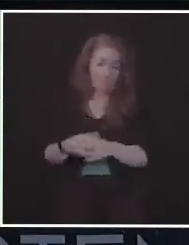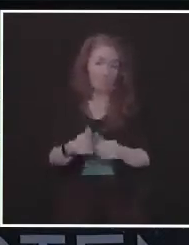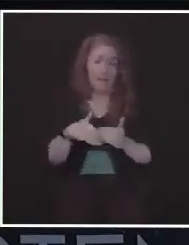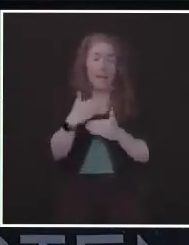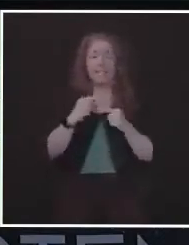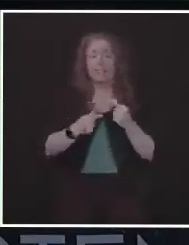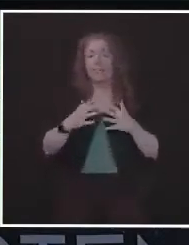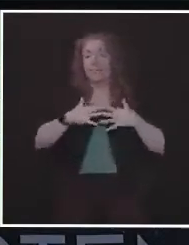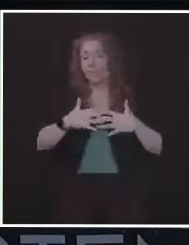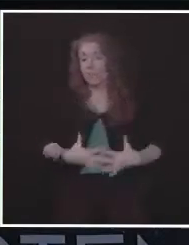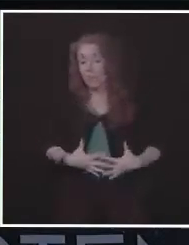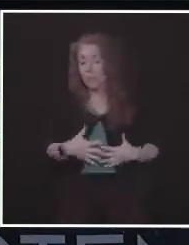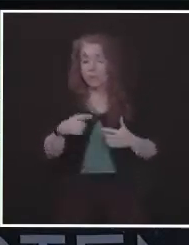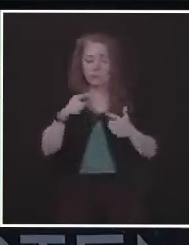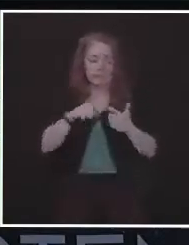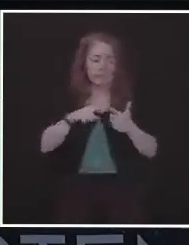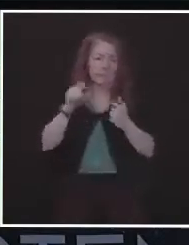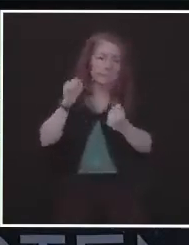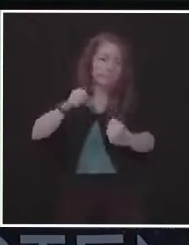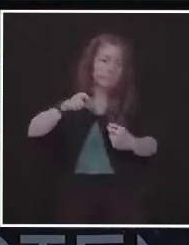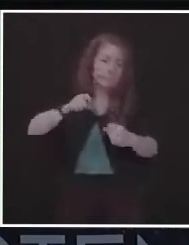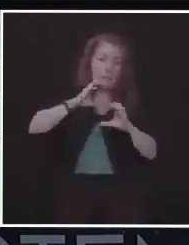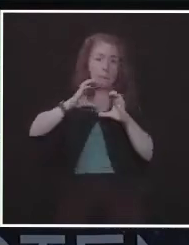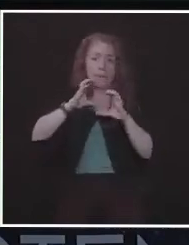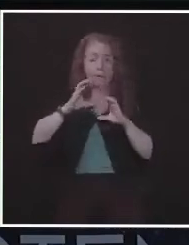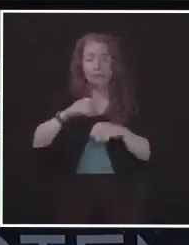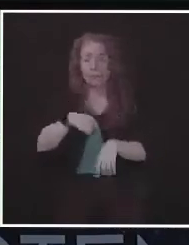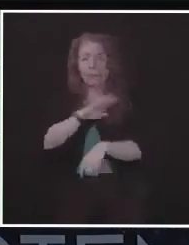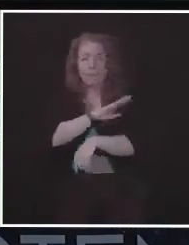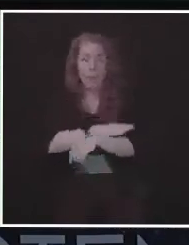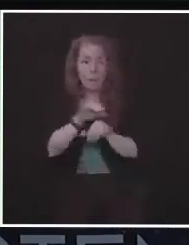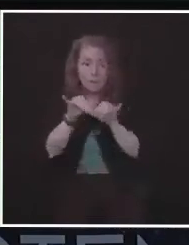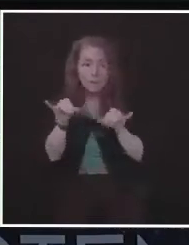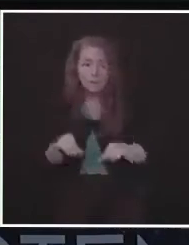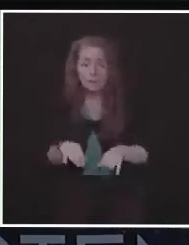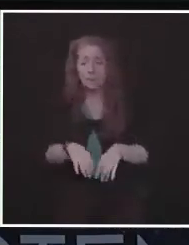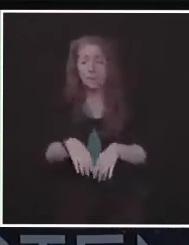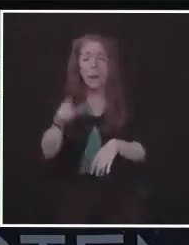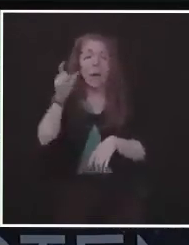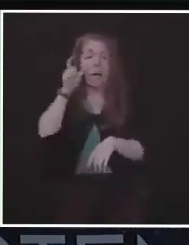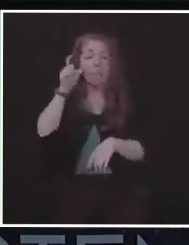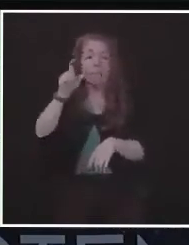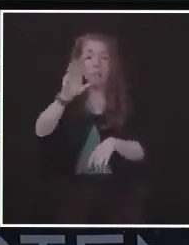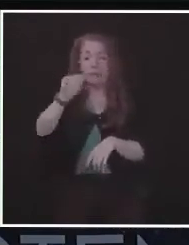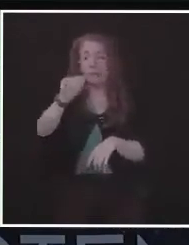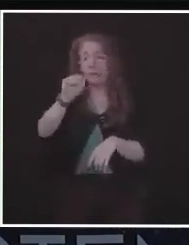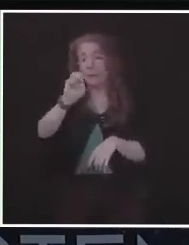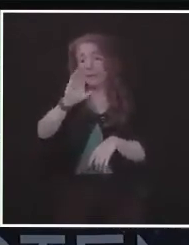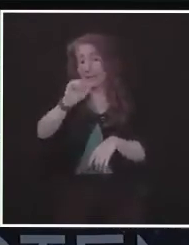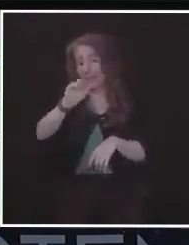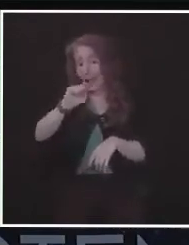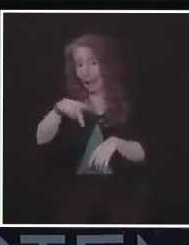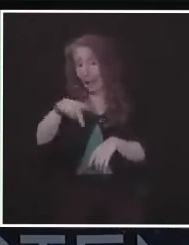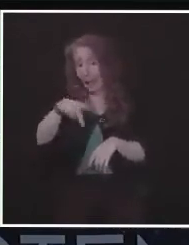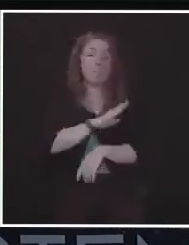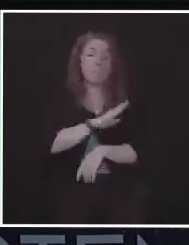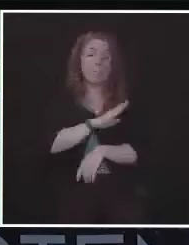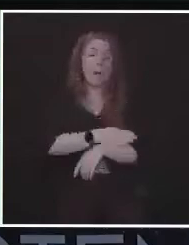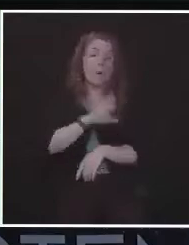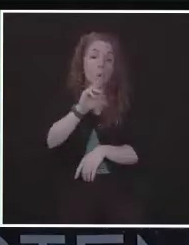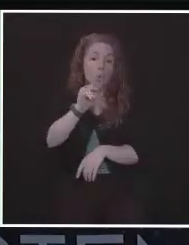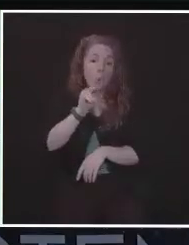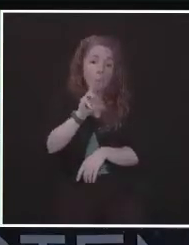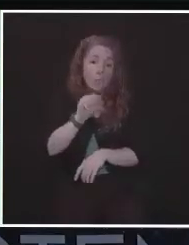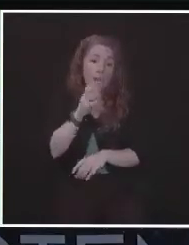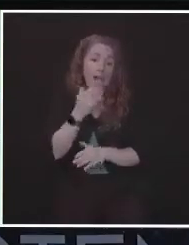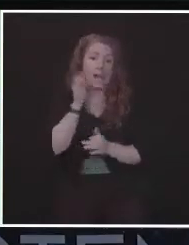communications, power systems, a moon base camp, lunar rovers, and ultimately humans on a transport vehicle to